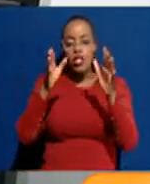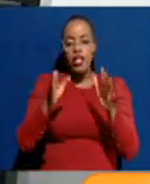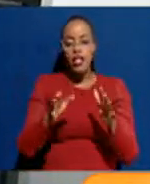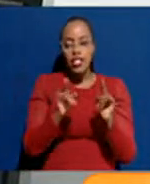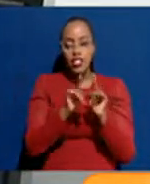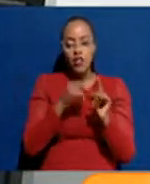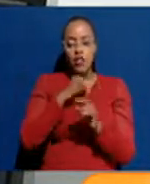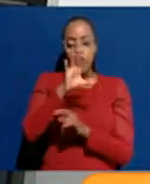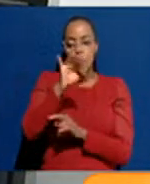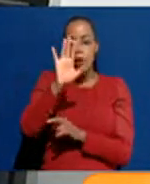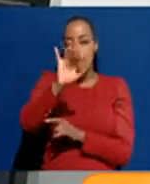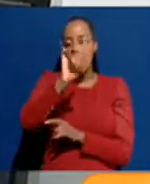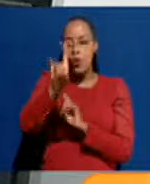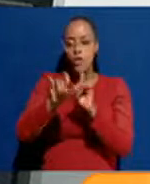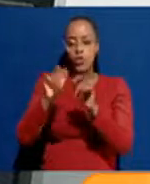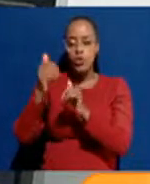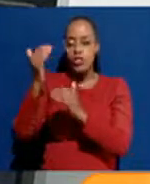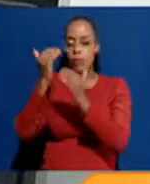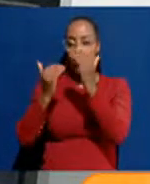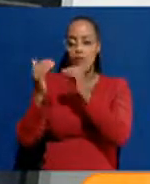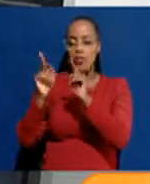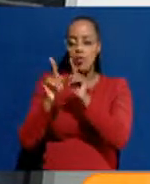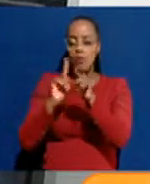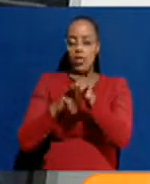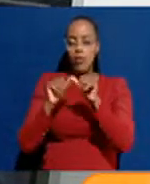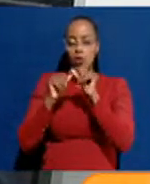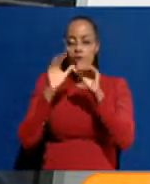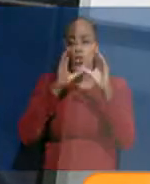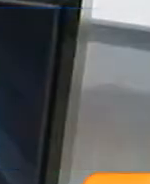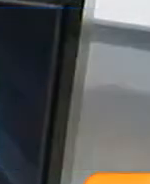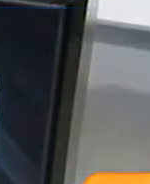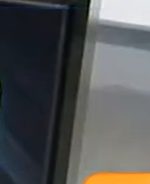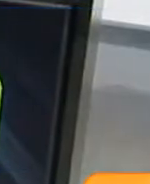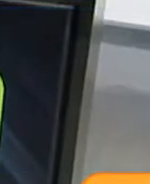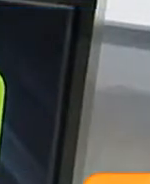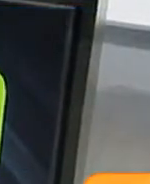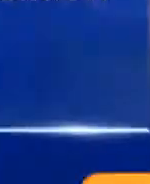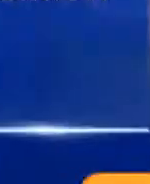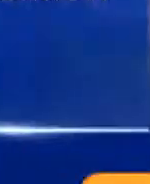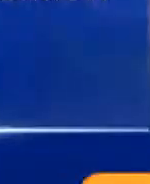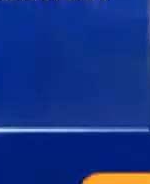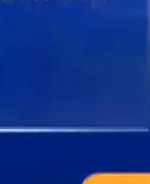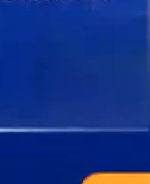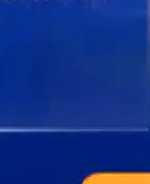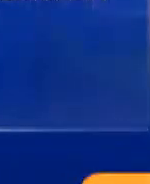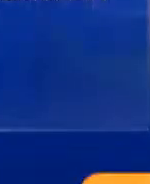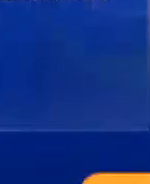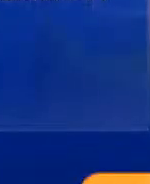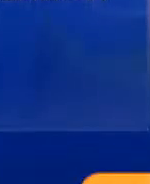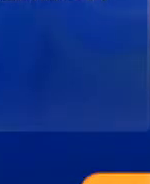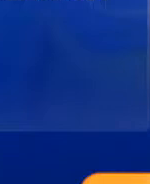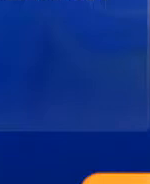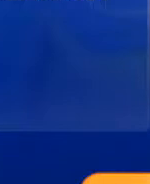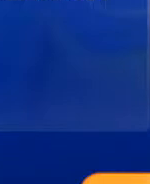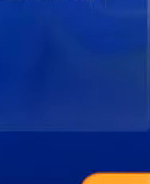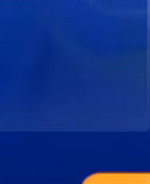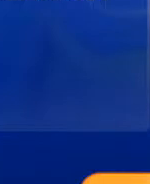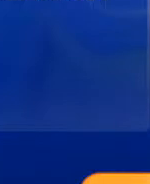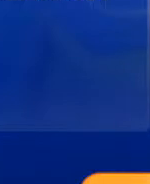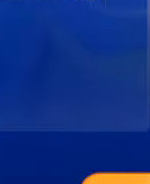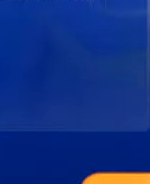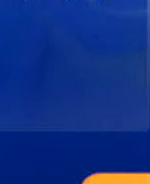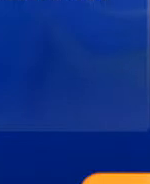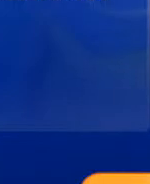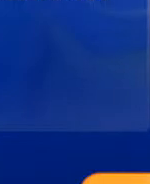want to sample some of your questions that I've been asking as you continue the conversation. And you begin with someone who doesn't leave their name. He says that in